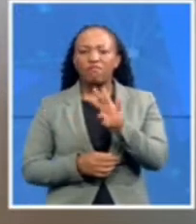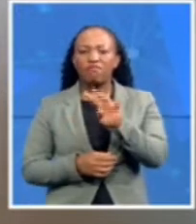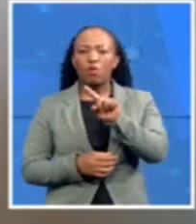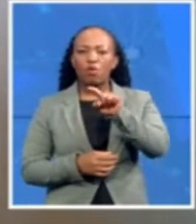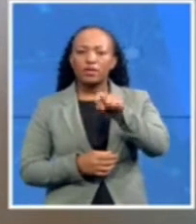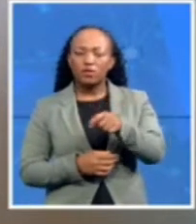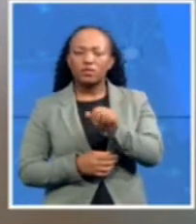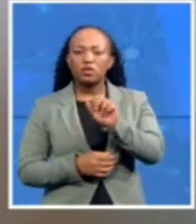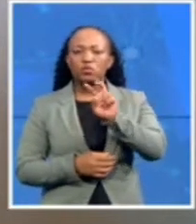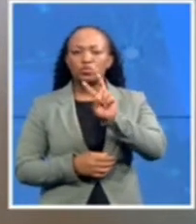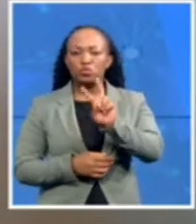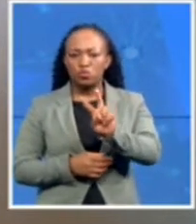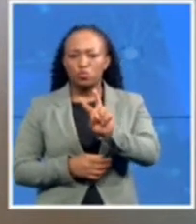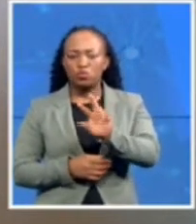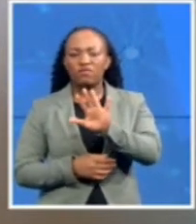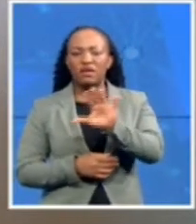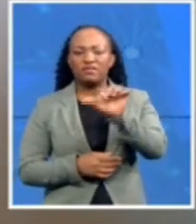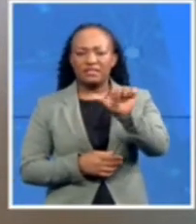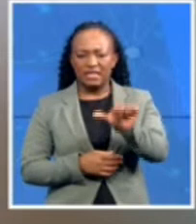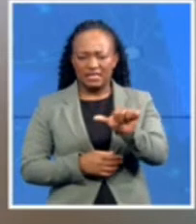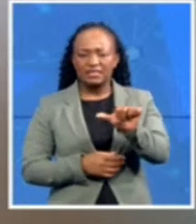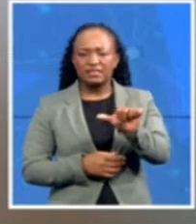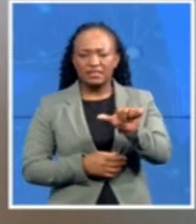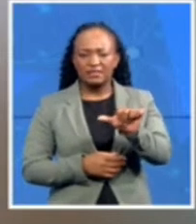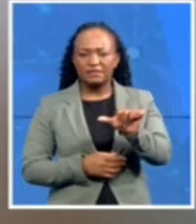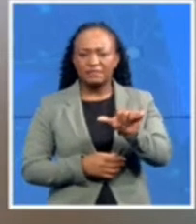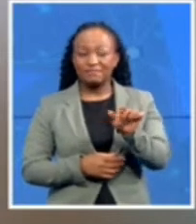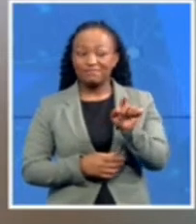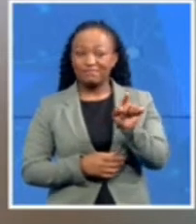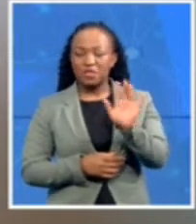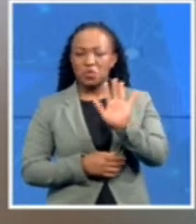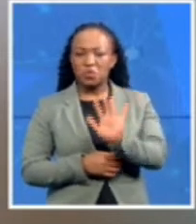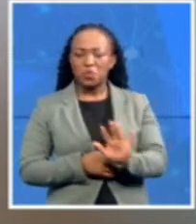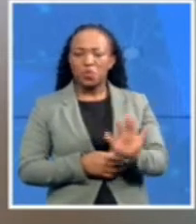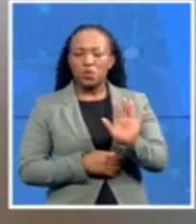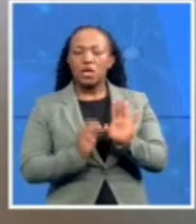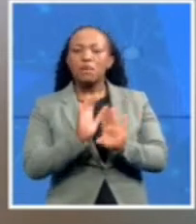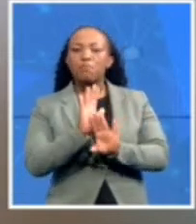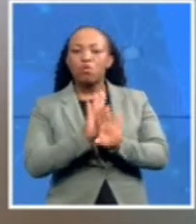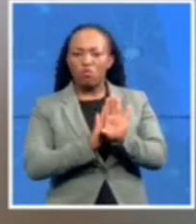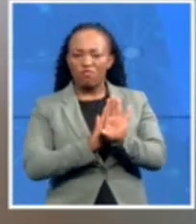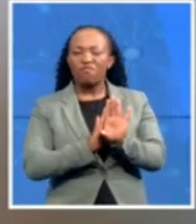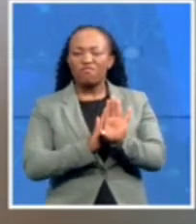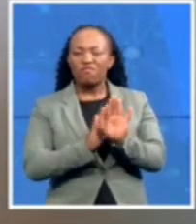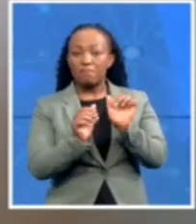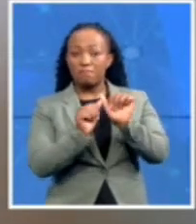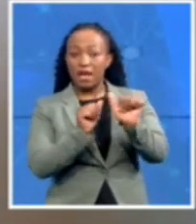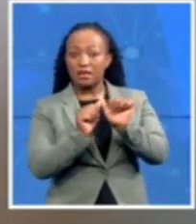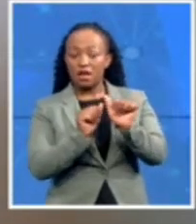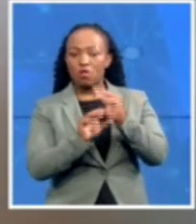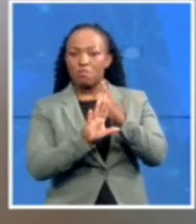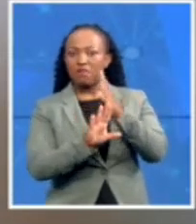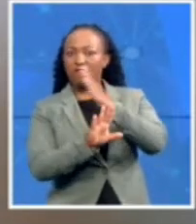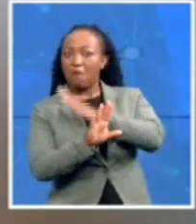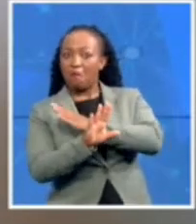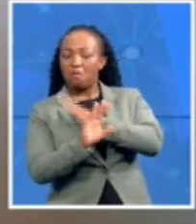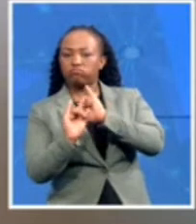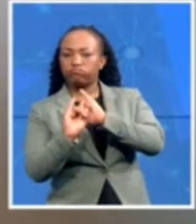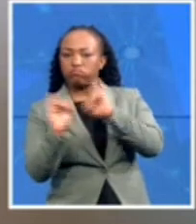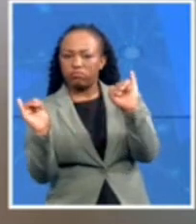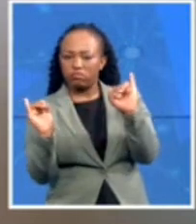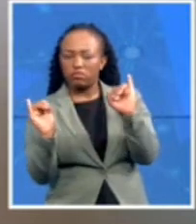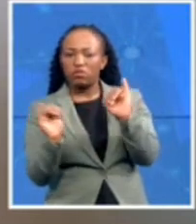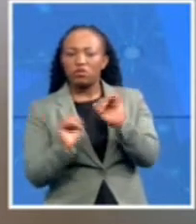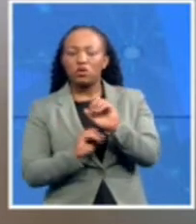4,256. Now that's a significant improvement from where we were previously. It's about 2,000 megawatts